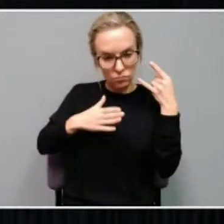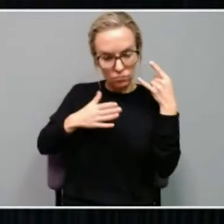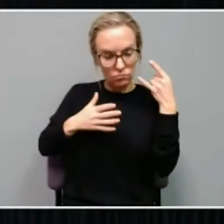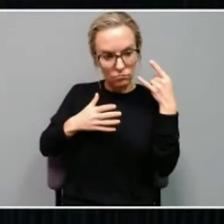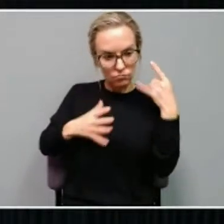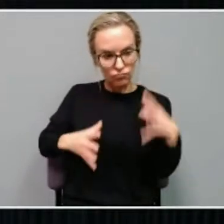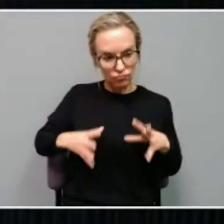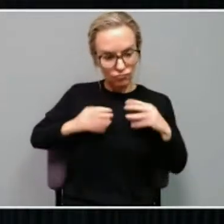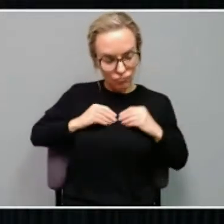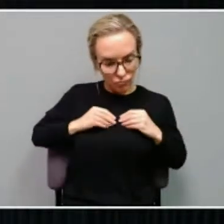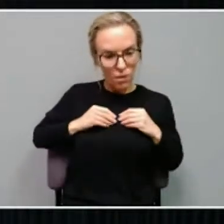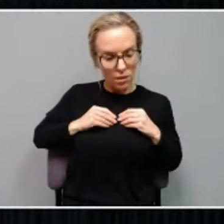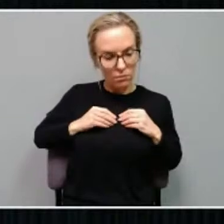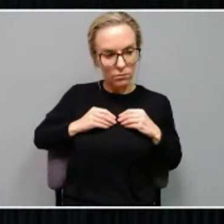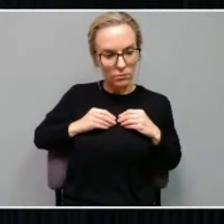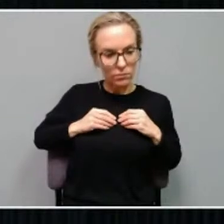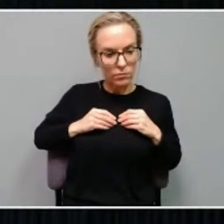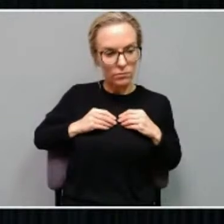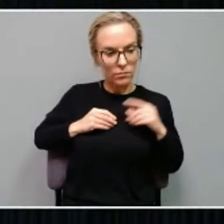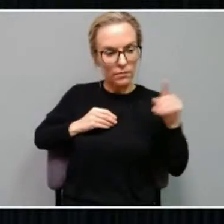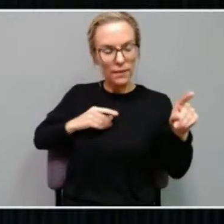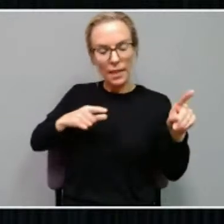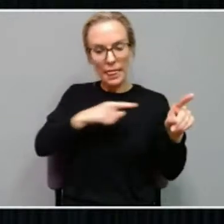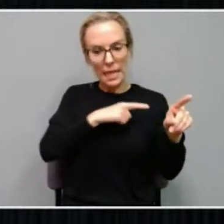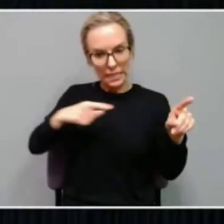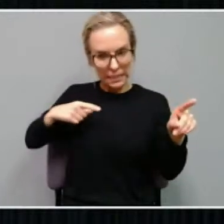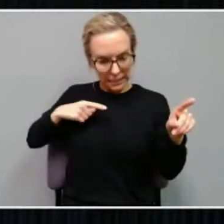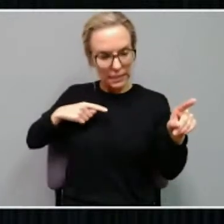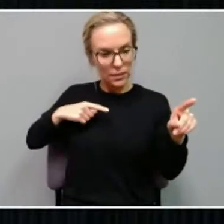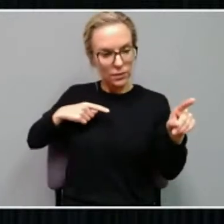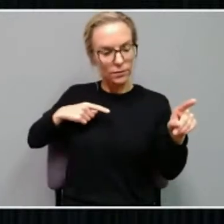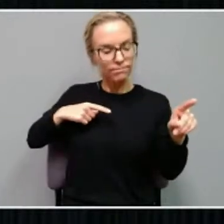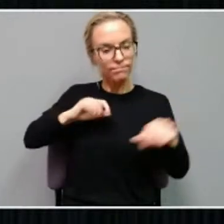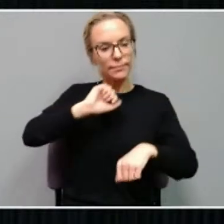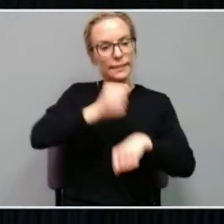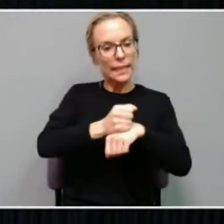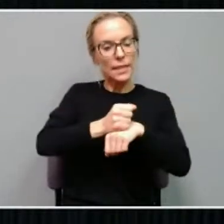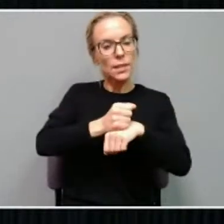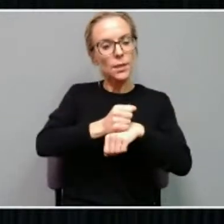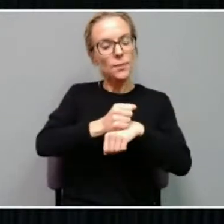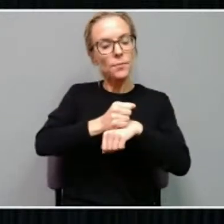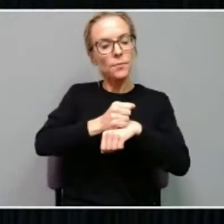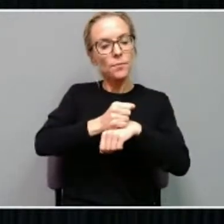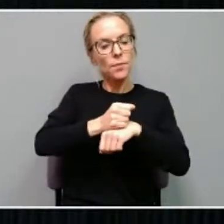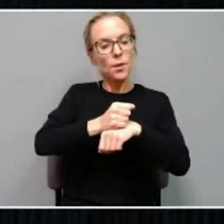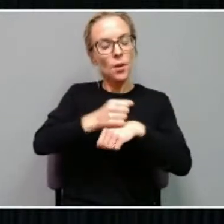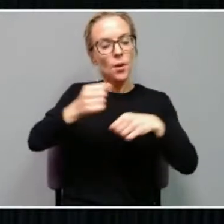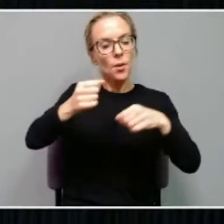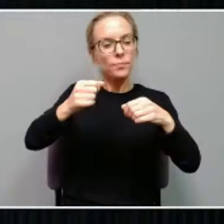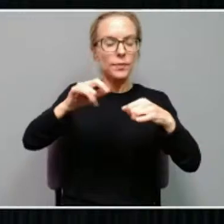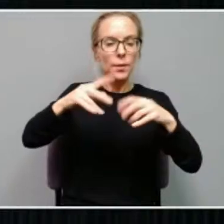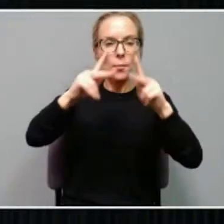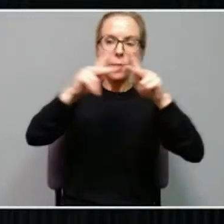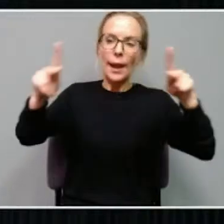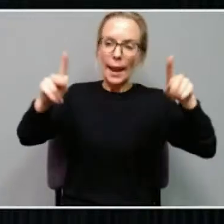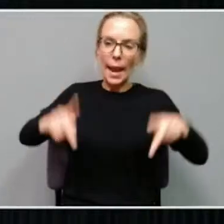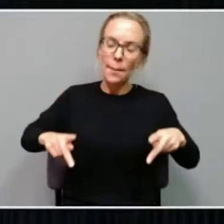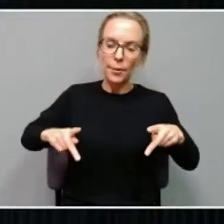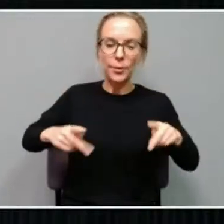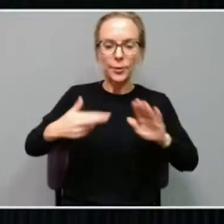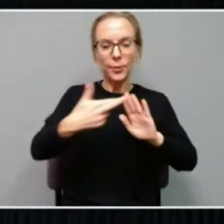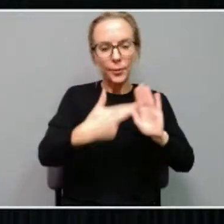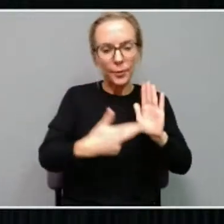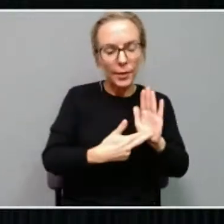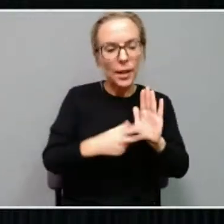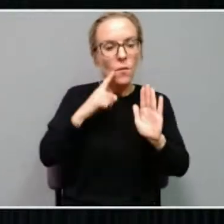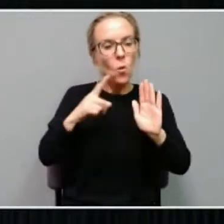with if the legislature sets parameters around when schools should do universal masking?